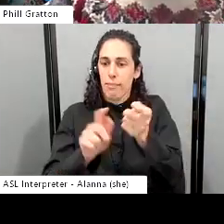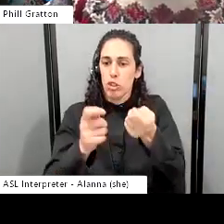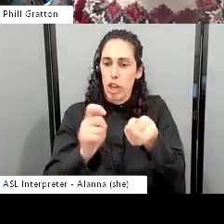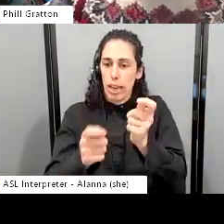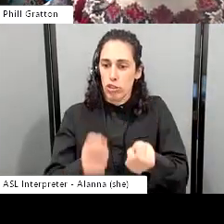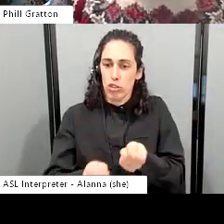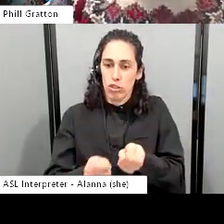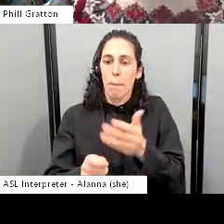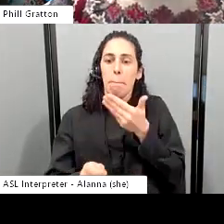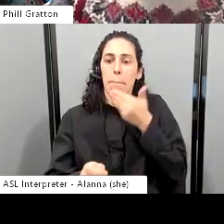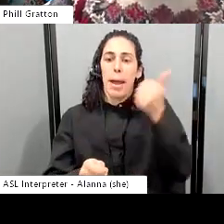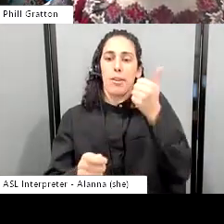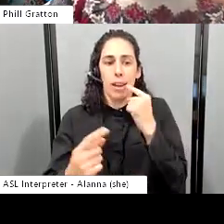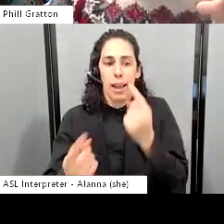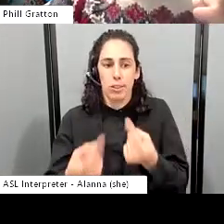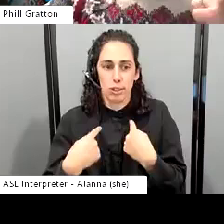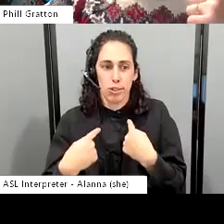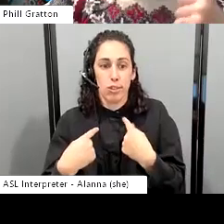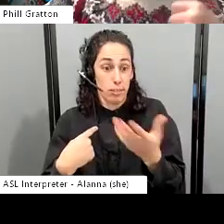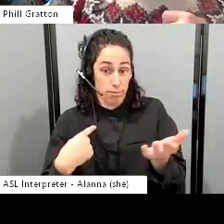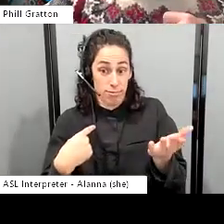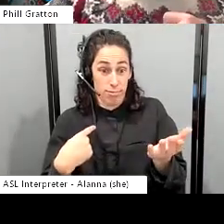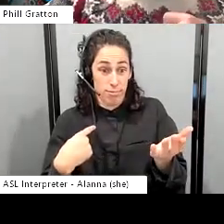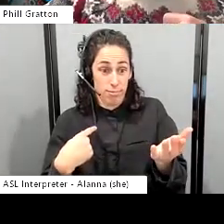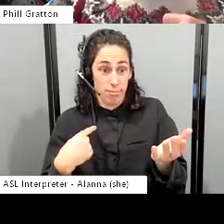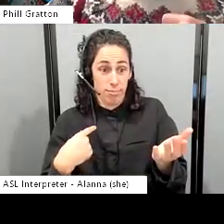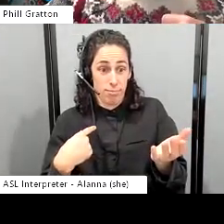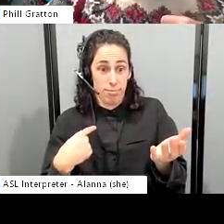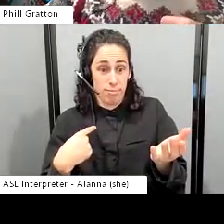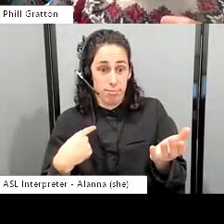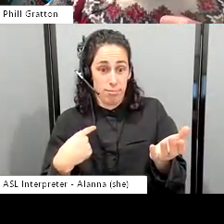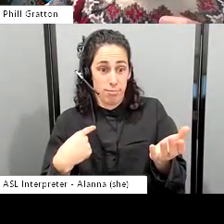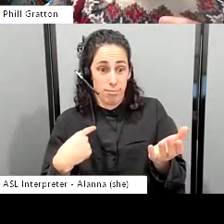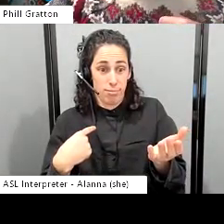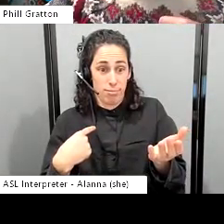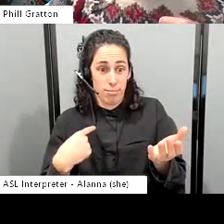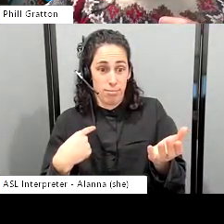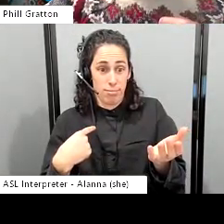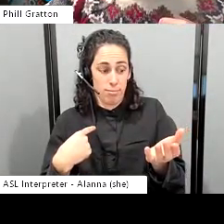if you kind of remember what it looks like here, I'll just click regenerate, and it's going to try again.